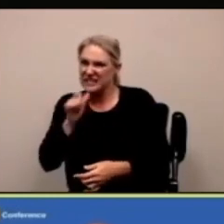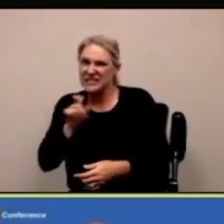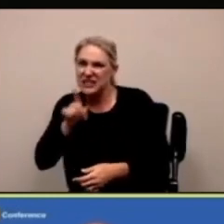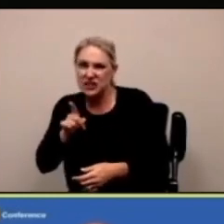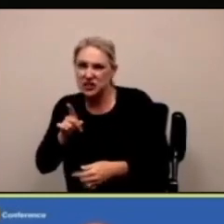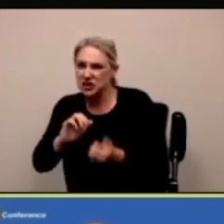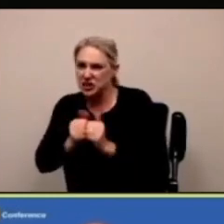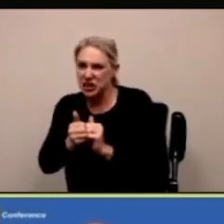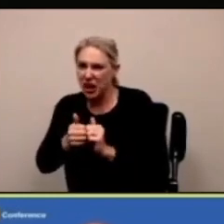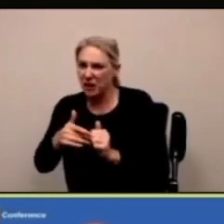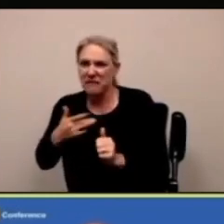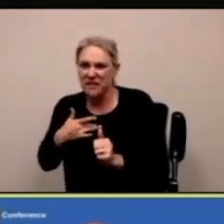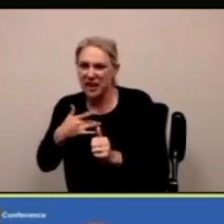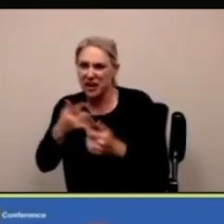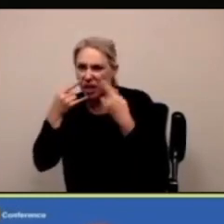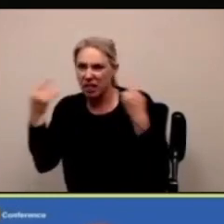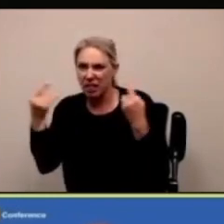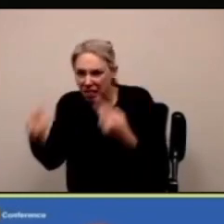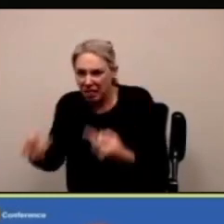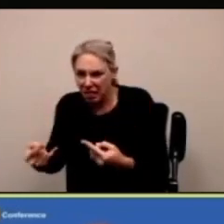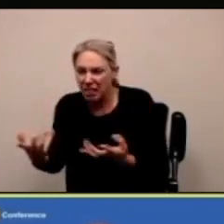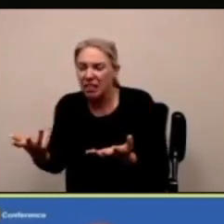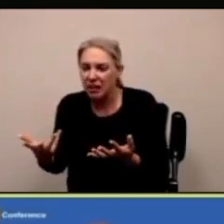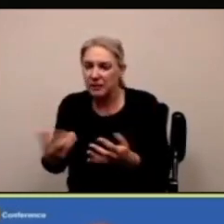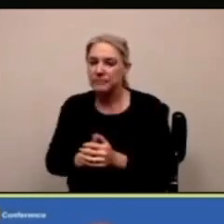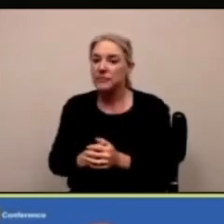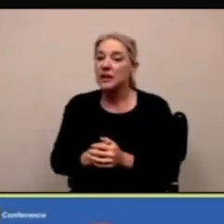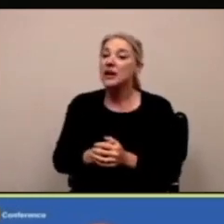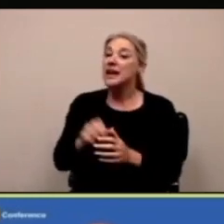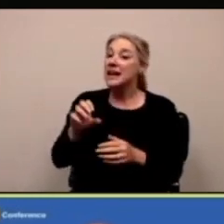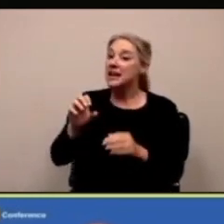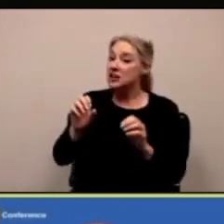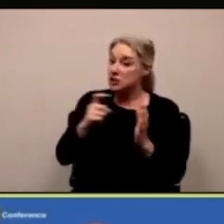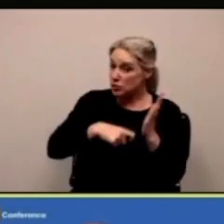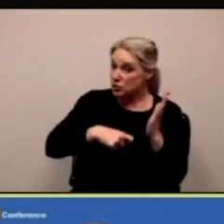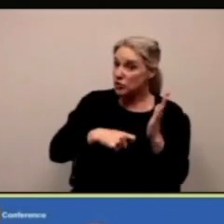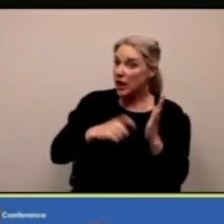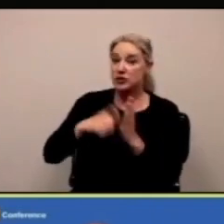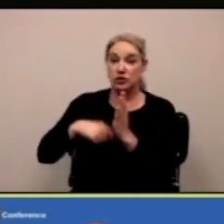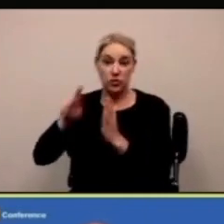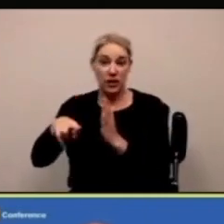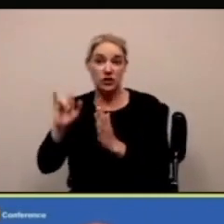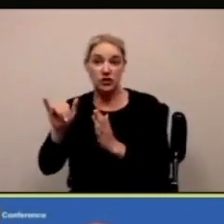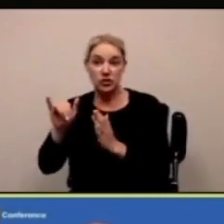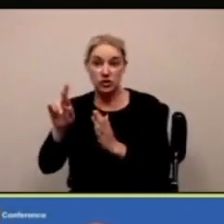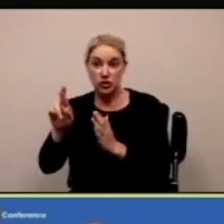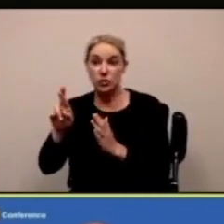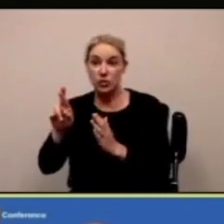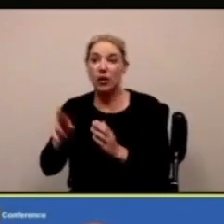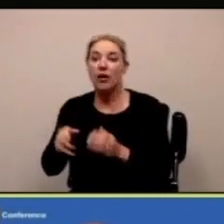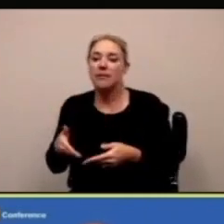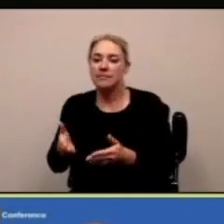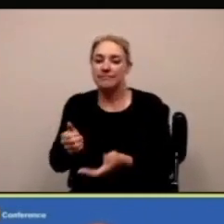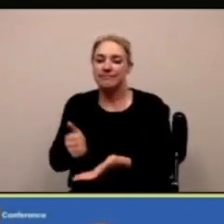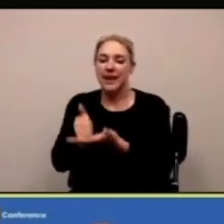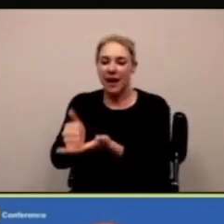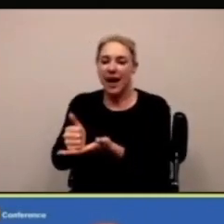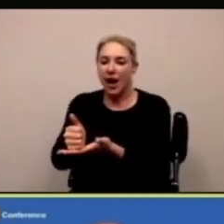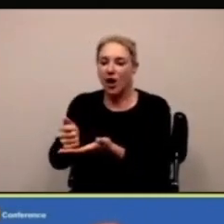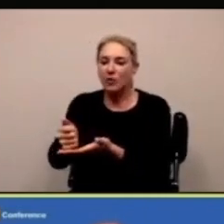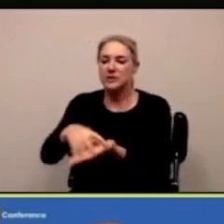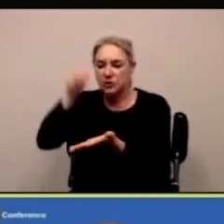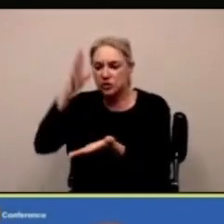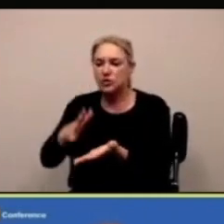way, to help communicate what they're thinking, which they might struggle with in words or, when talking directly to an adult or somebody else.